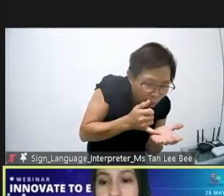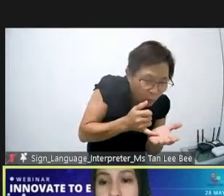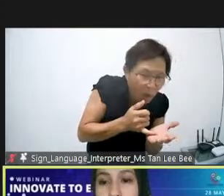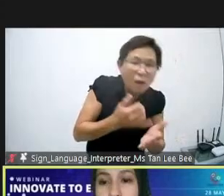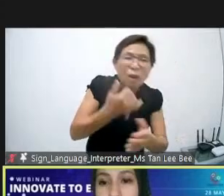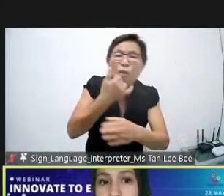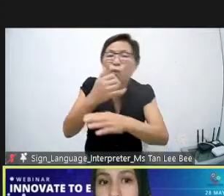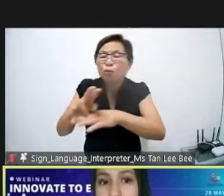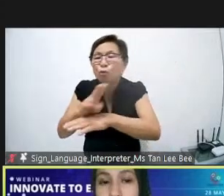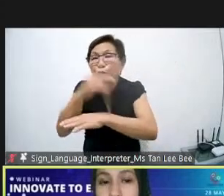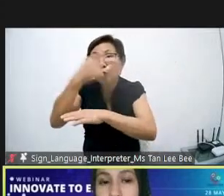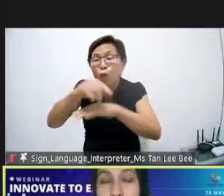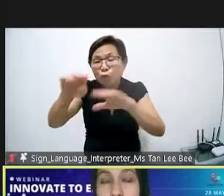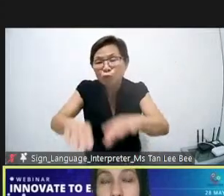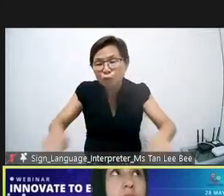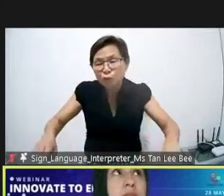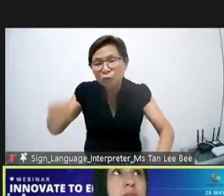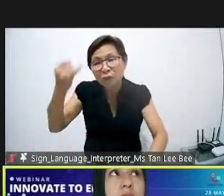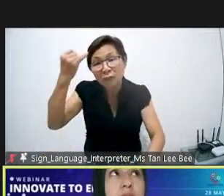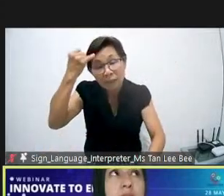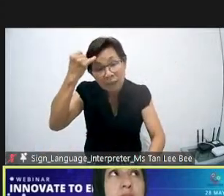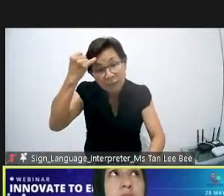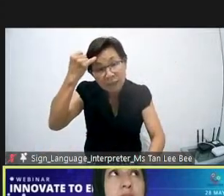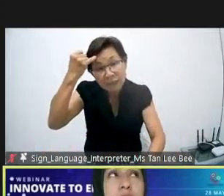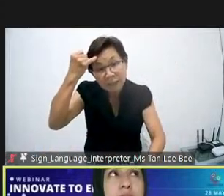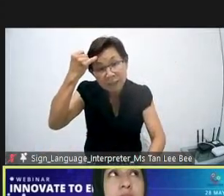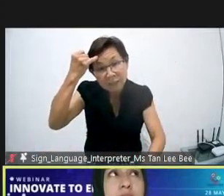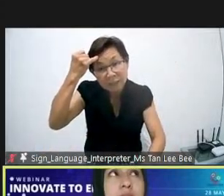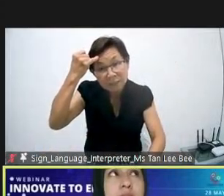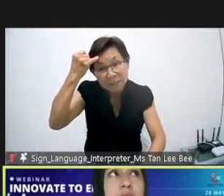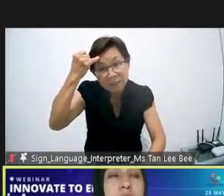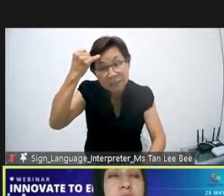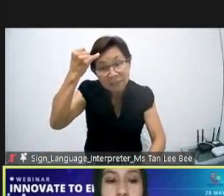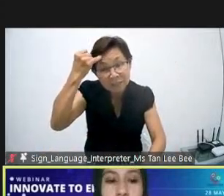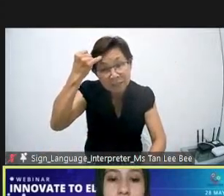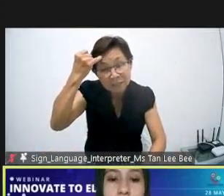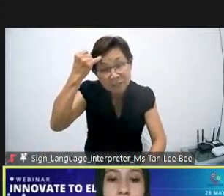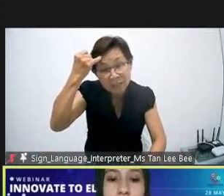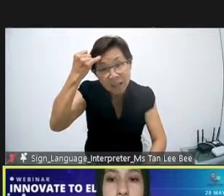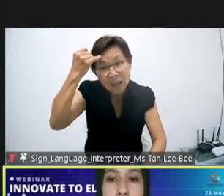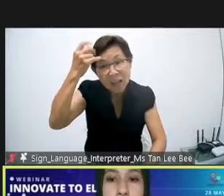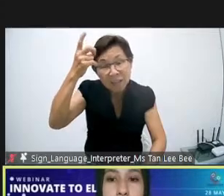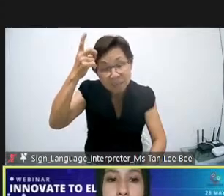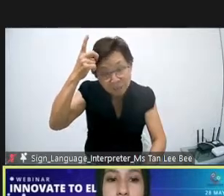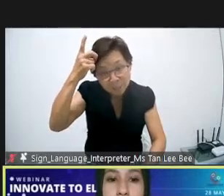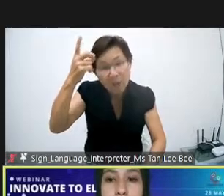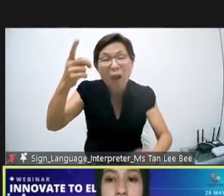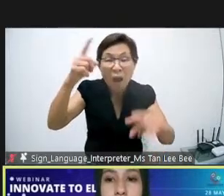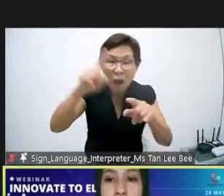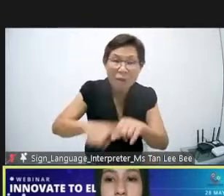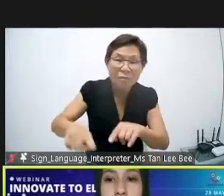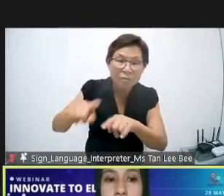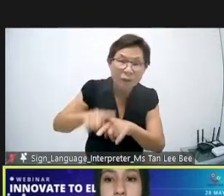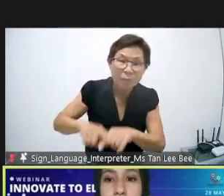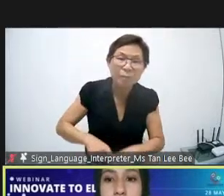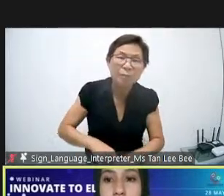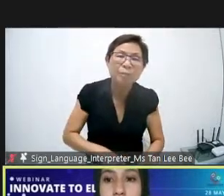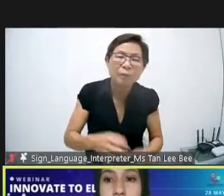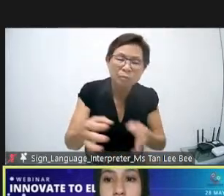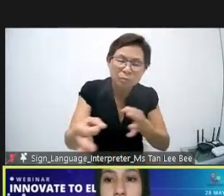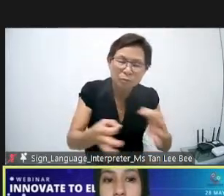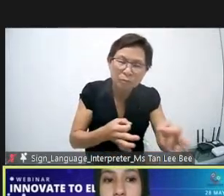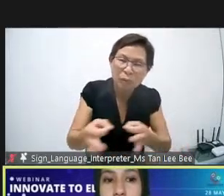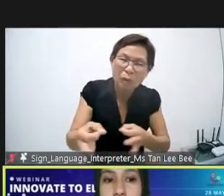for children with mild intellectual disabilities. Generasi have several menus like description of